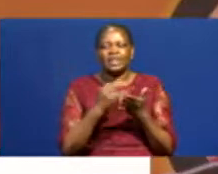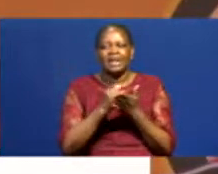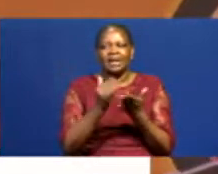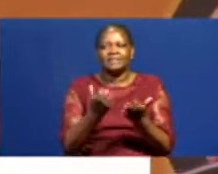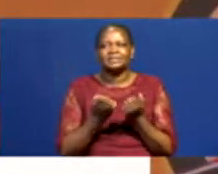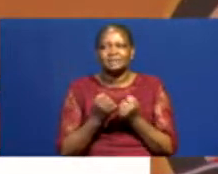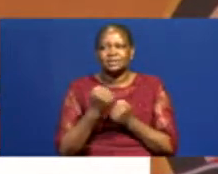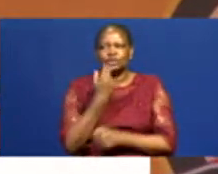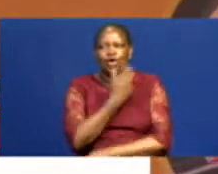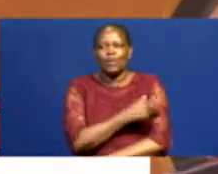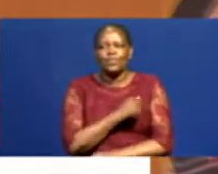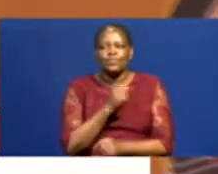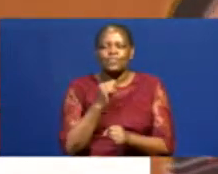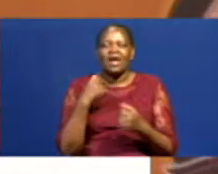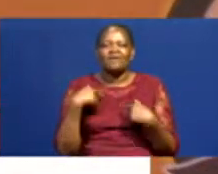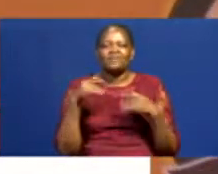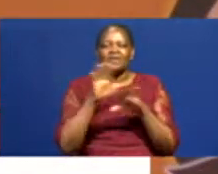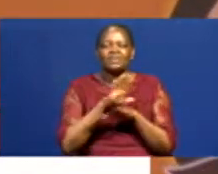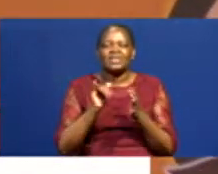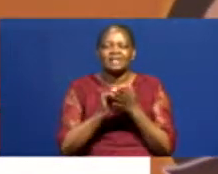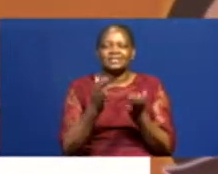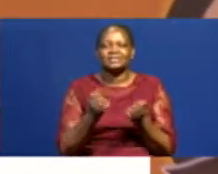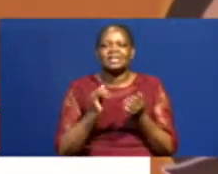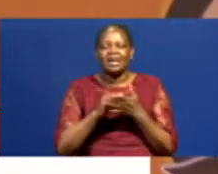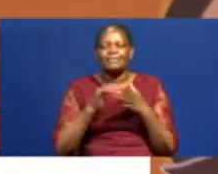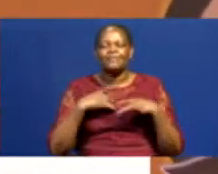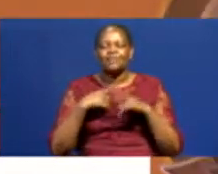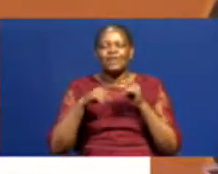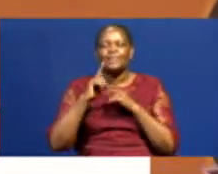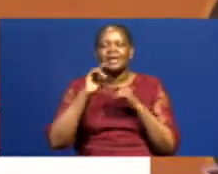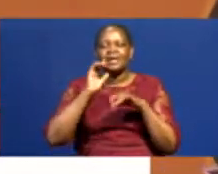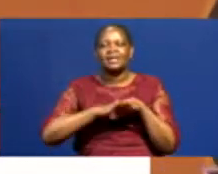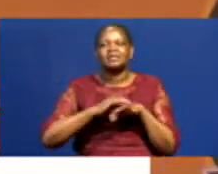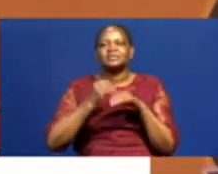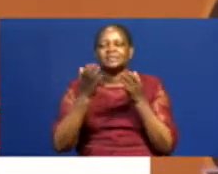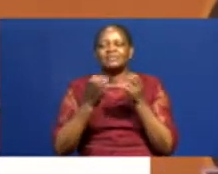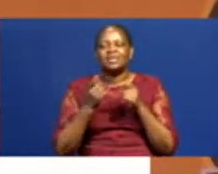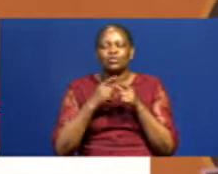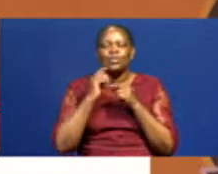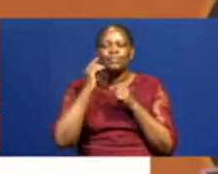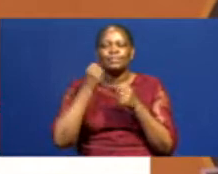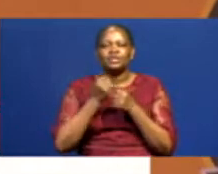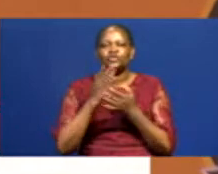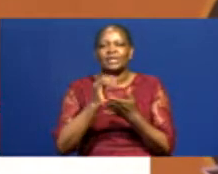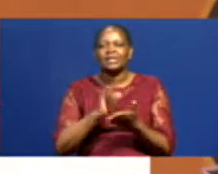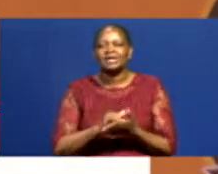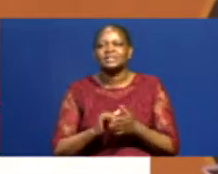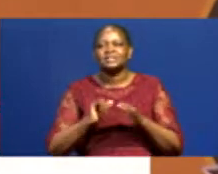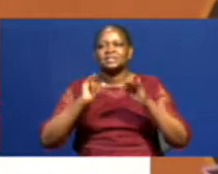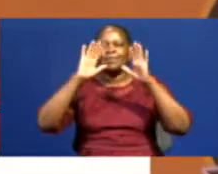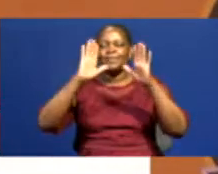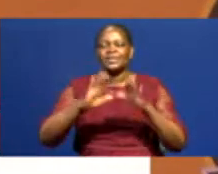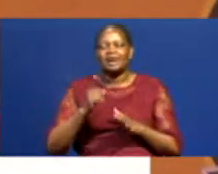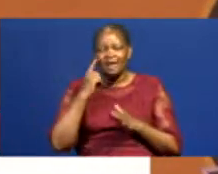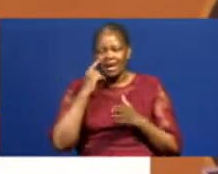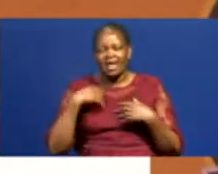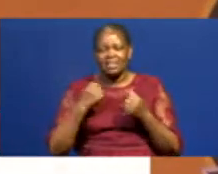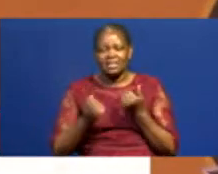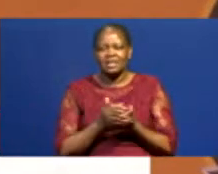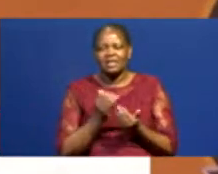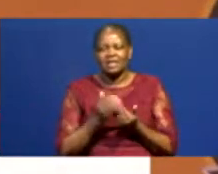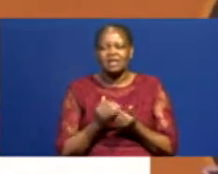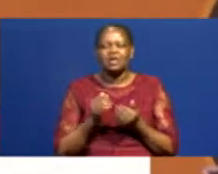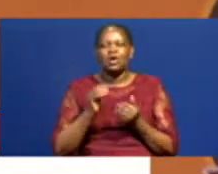Hii hospitali itakuwa fully equipped ili watu wa Nairobi wapate huduma. Tutahakikisha ya kwamba critical eye healthcare will